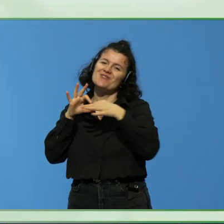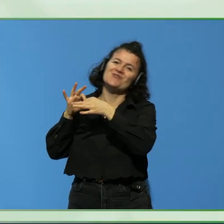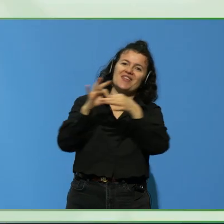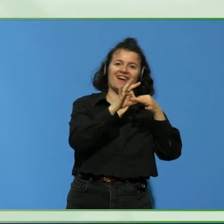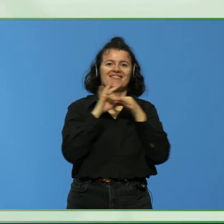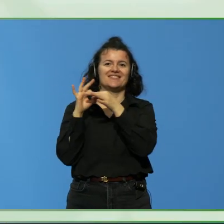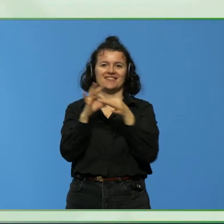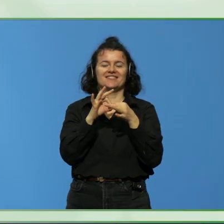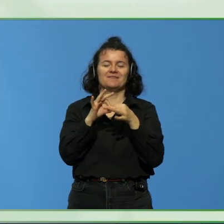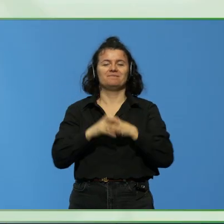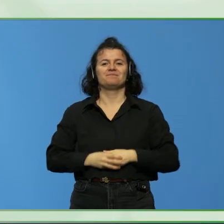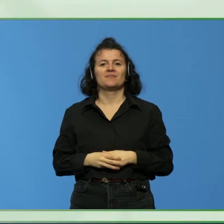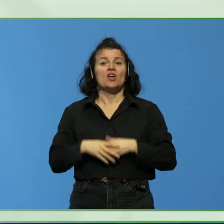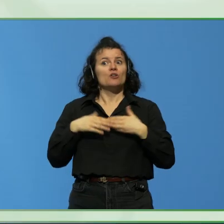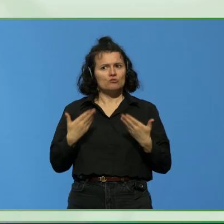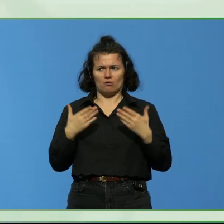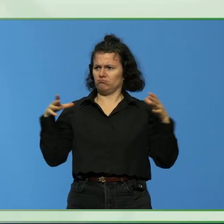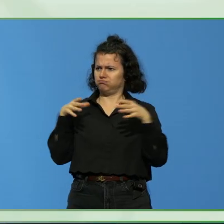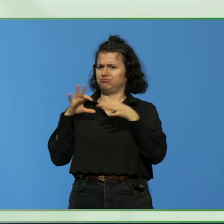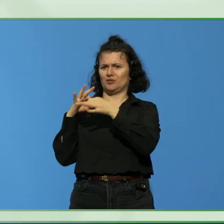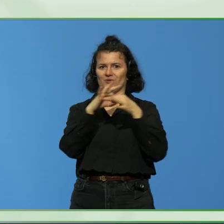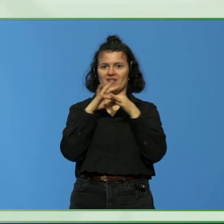that accessibility and inclusion